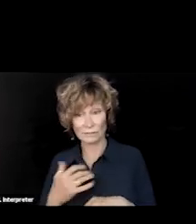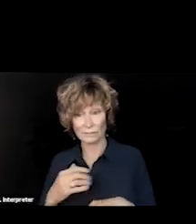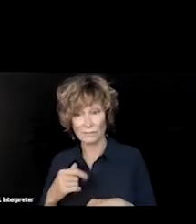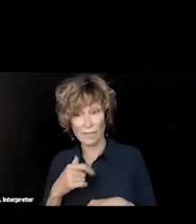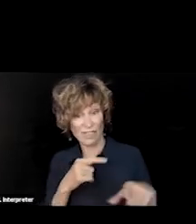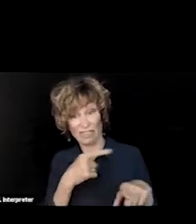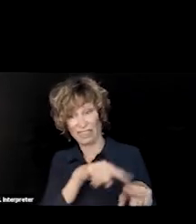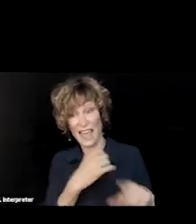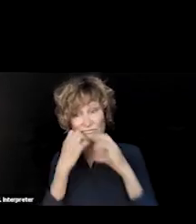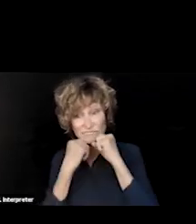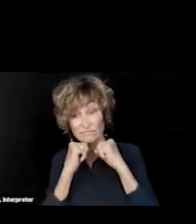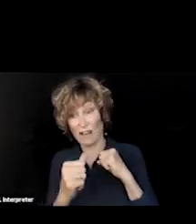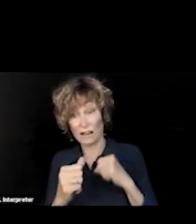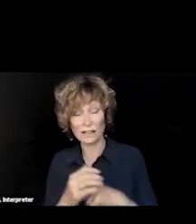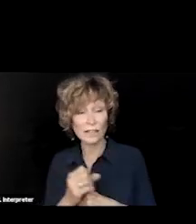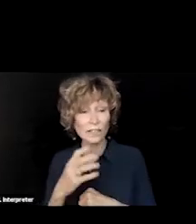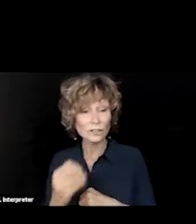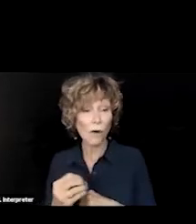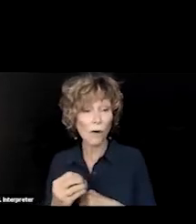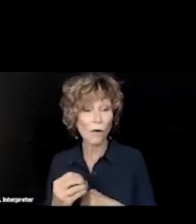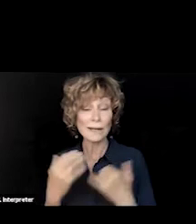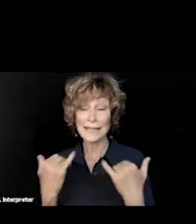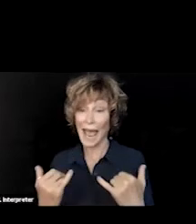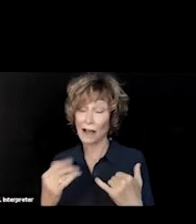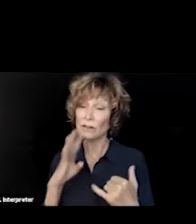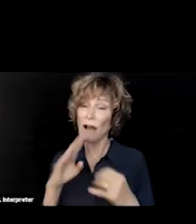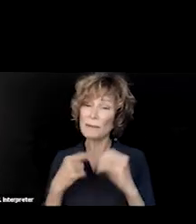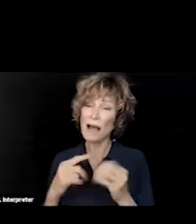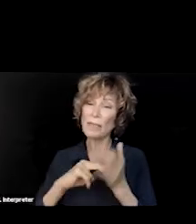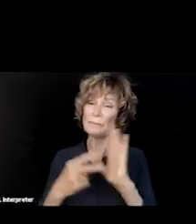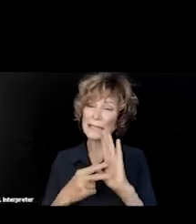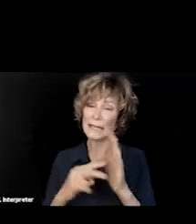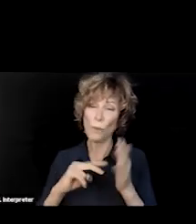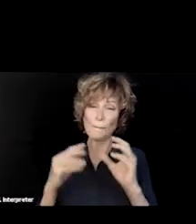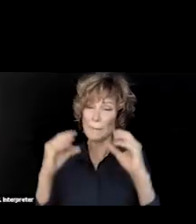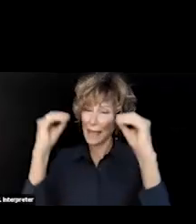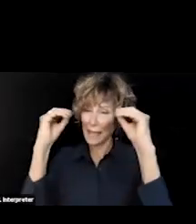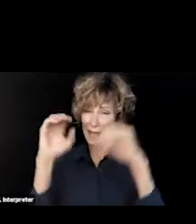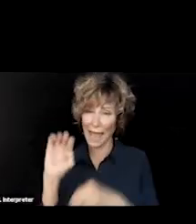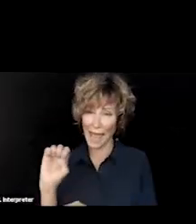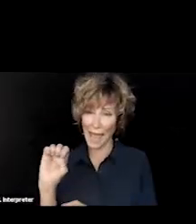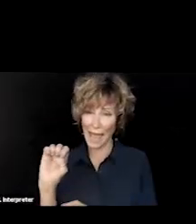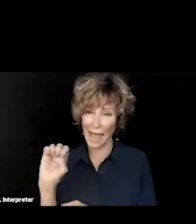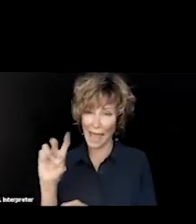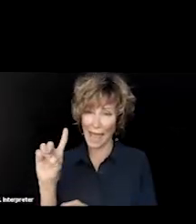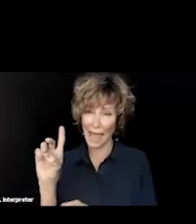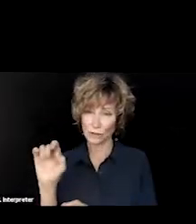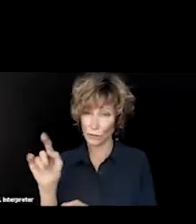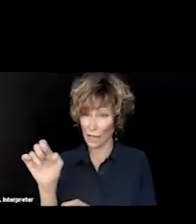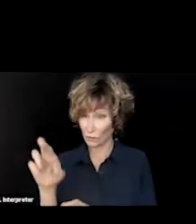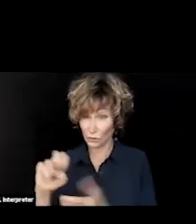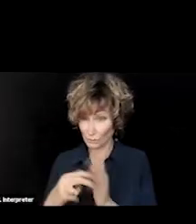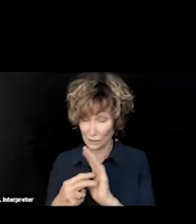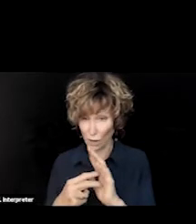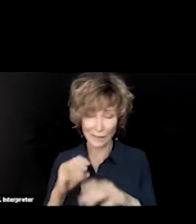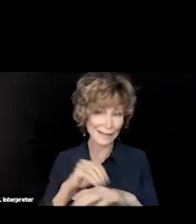discussion today, let's expand the meaning of educators to include counselors,